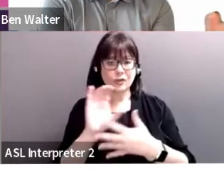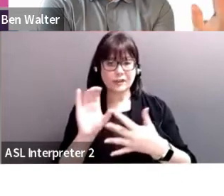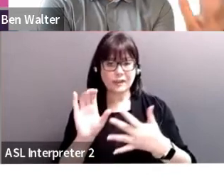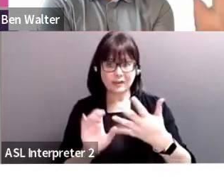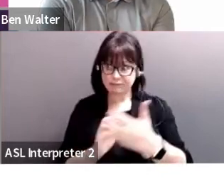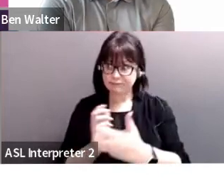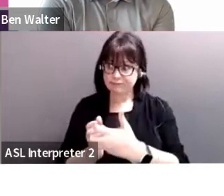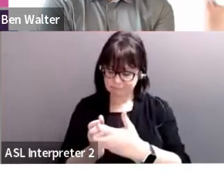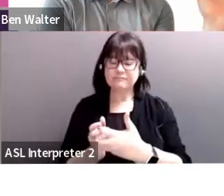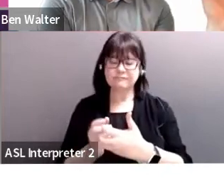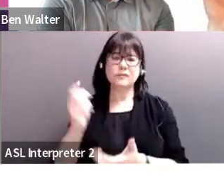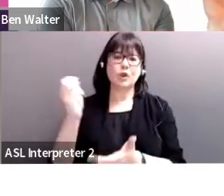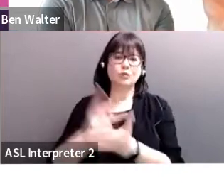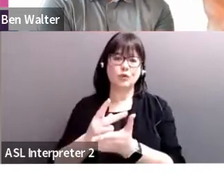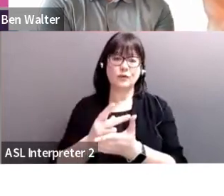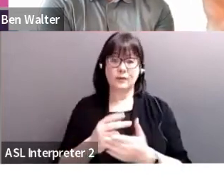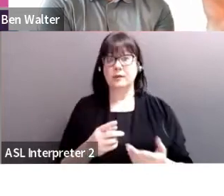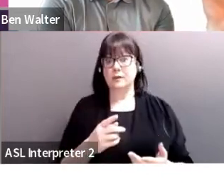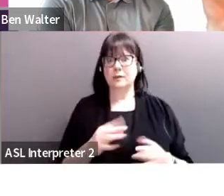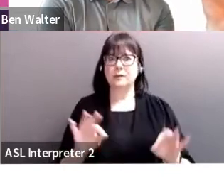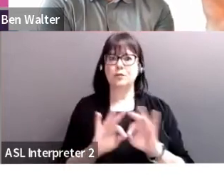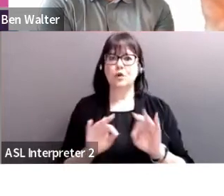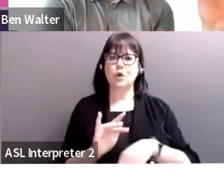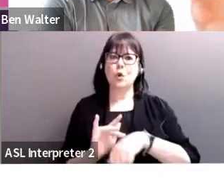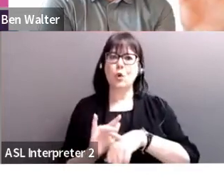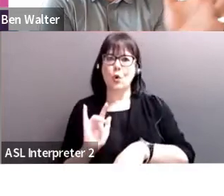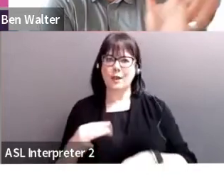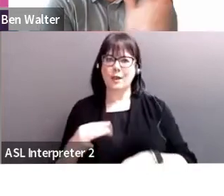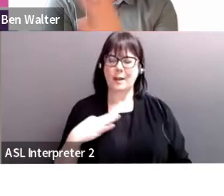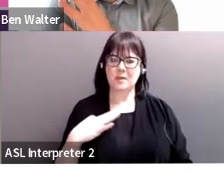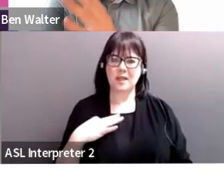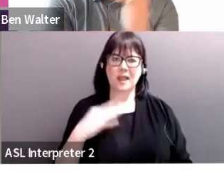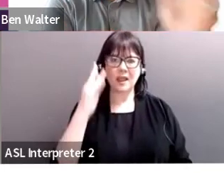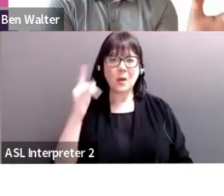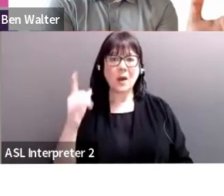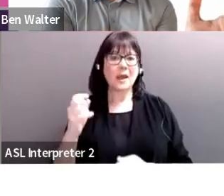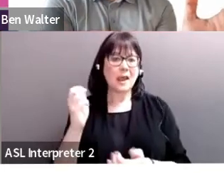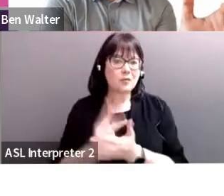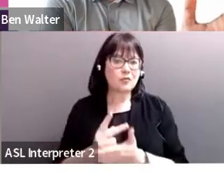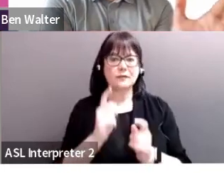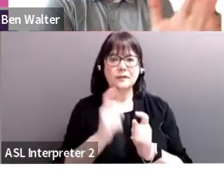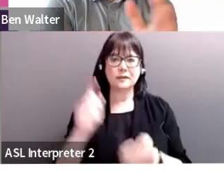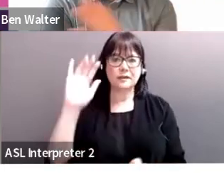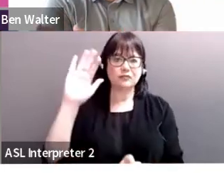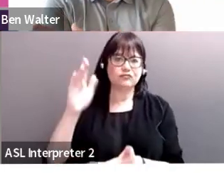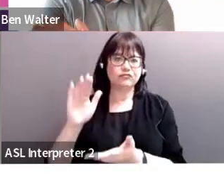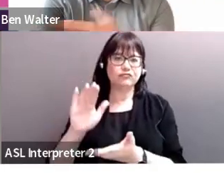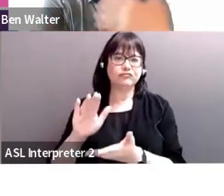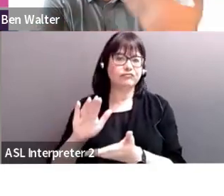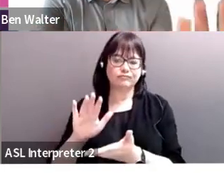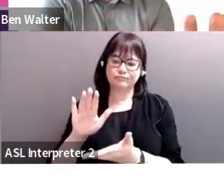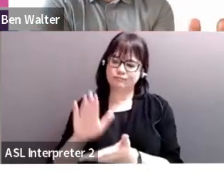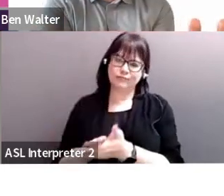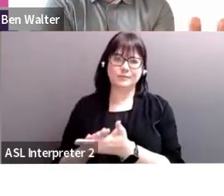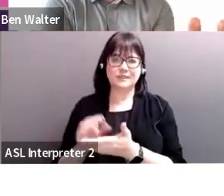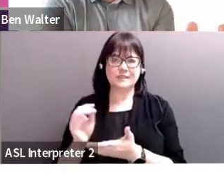applying early makes a difference, right? Because basically that funding will be available until it's all been claimed. And so the earlier you apply with your project and you